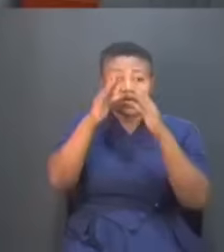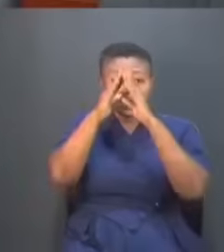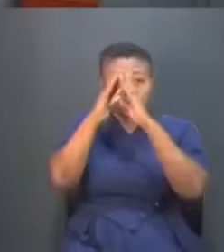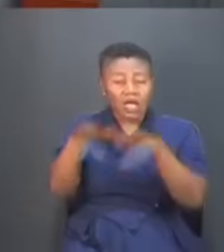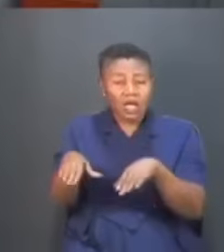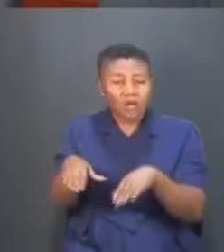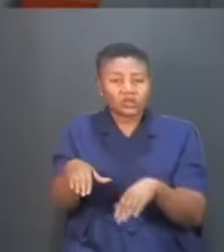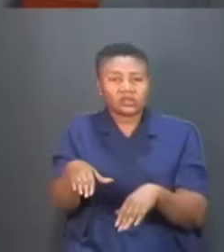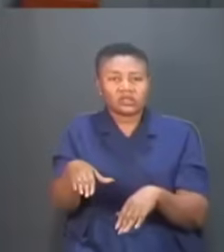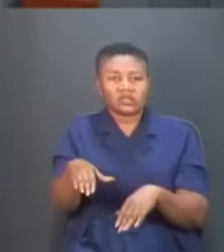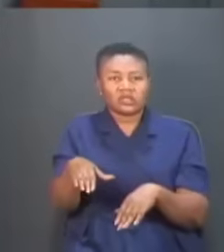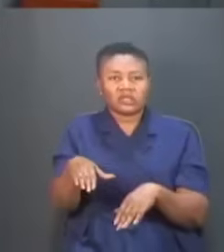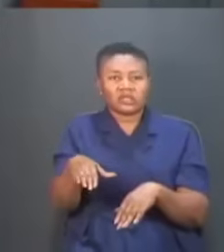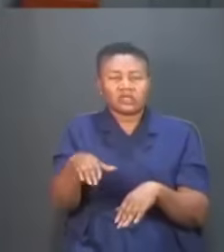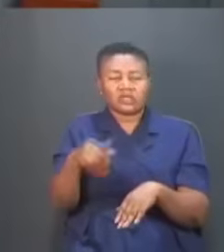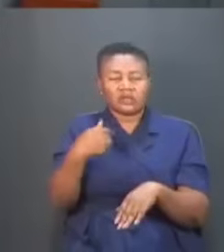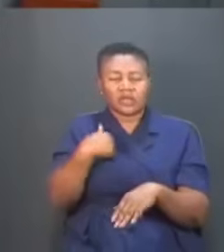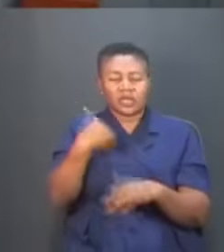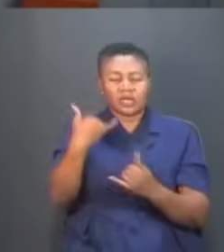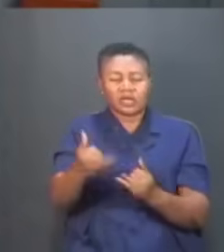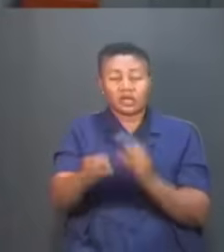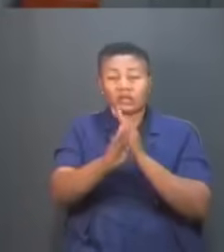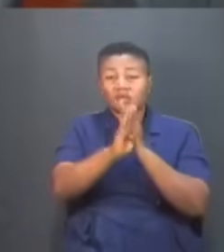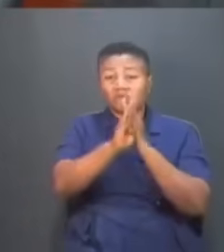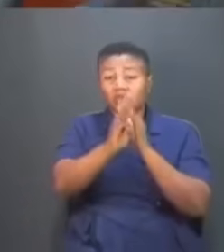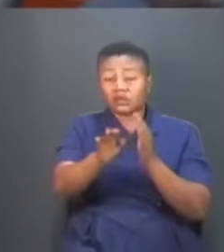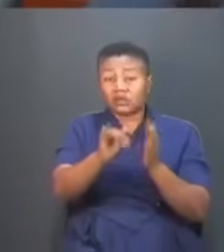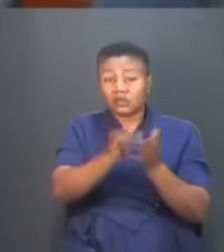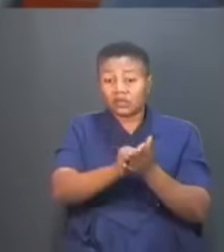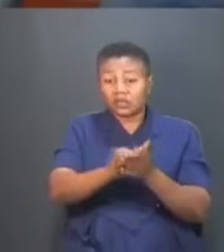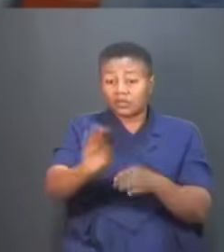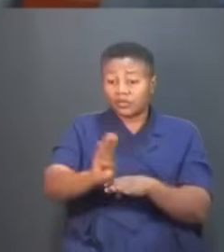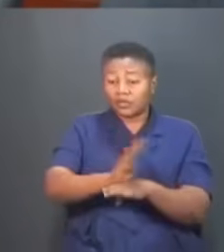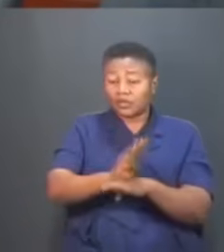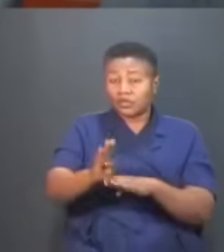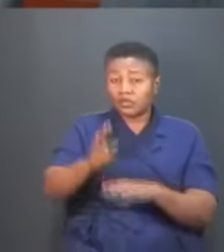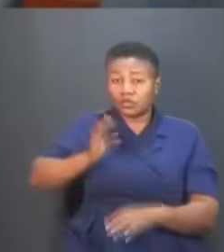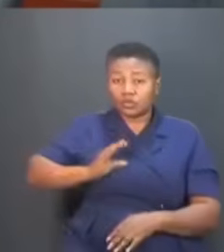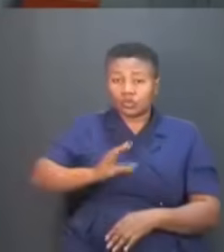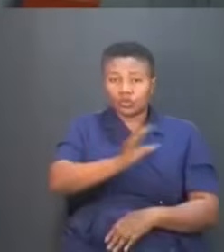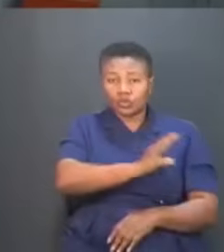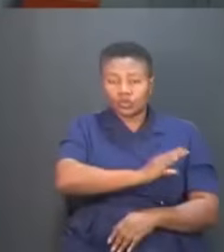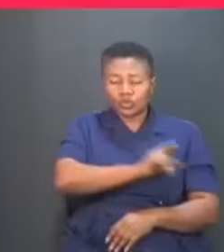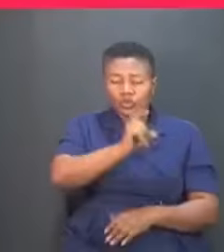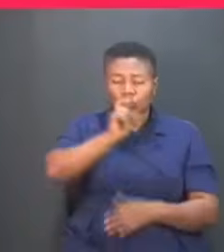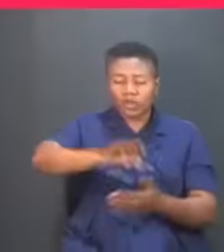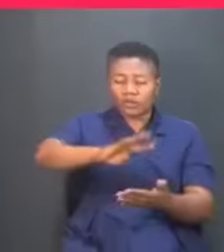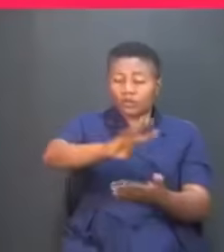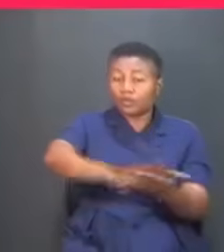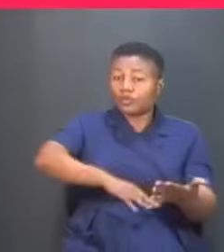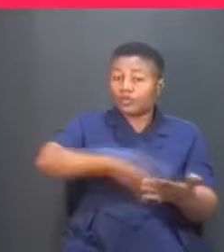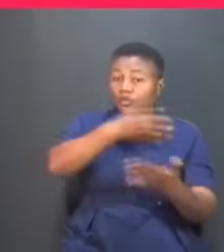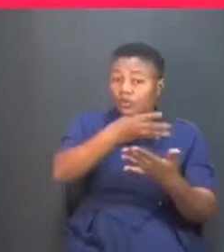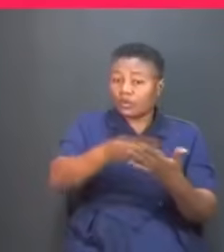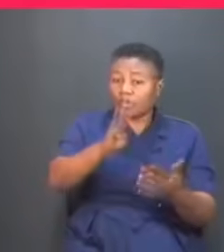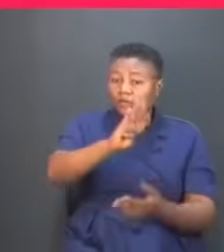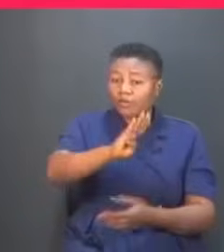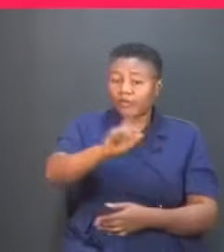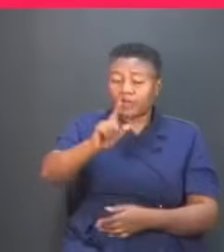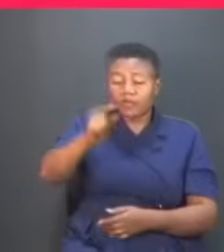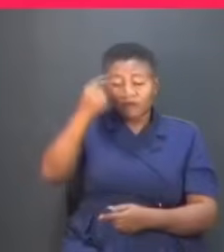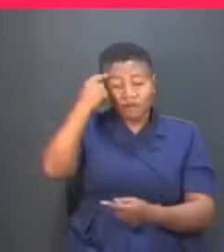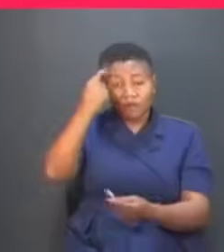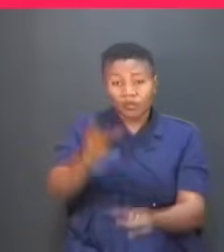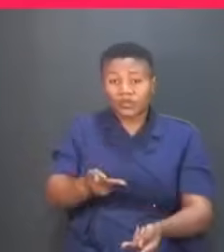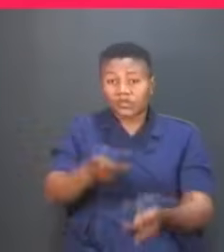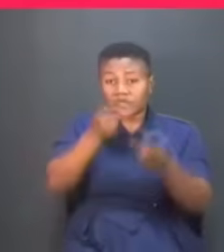Accordingly, I direct that the Business Committee schedule the bill for the presentation to